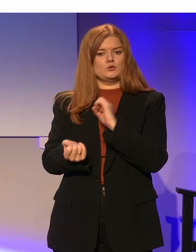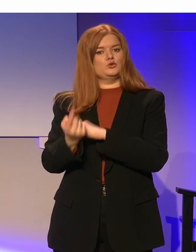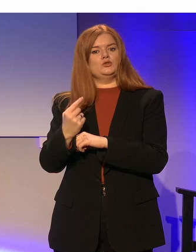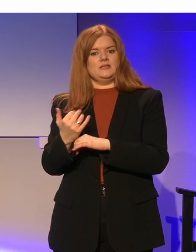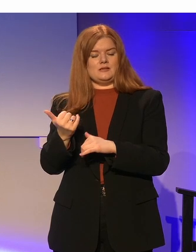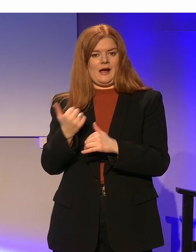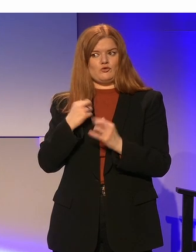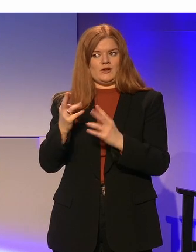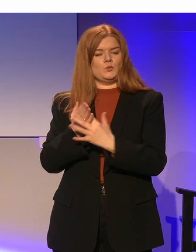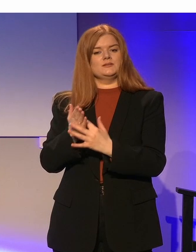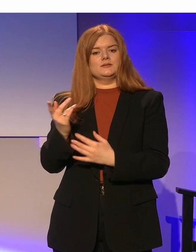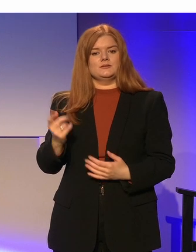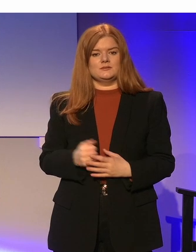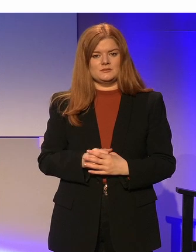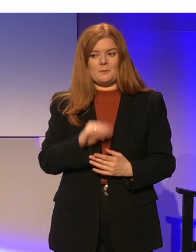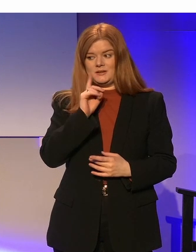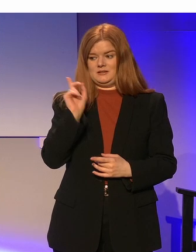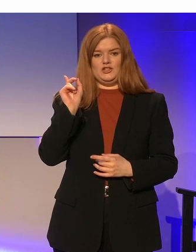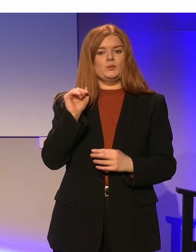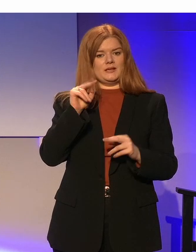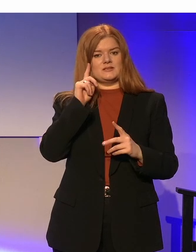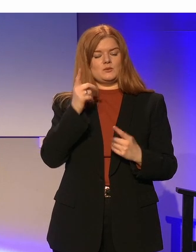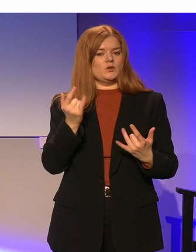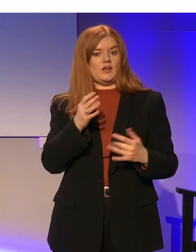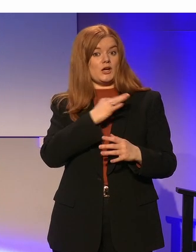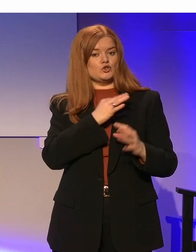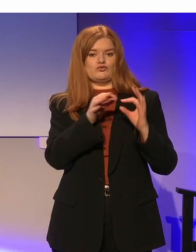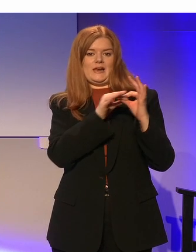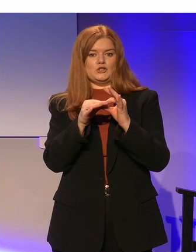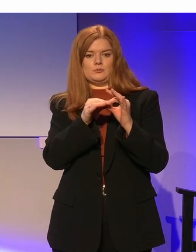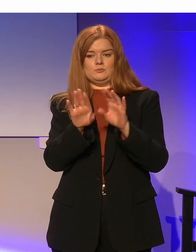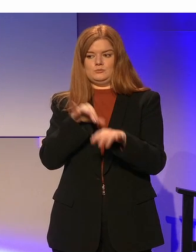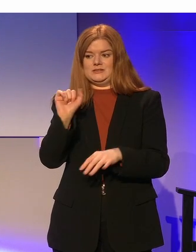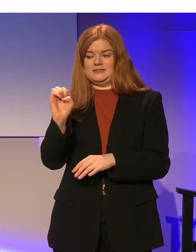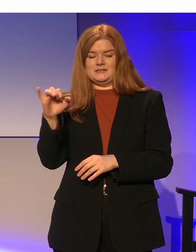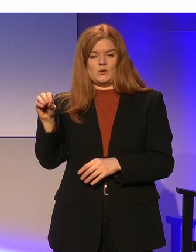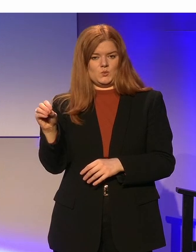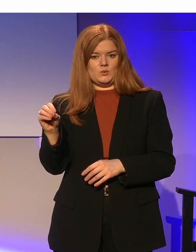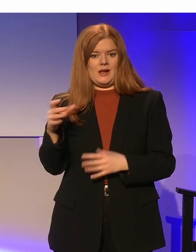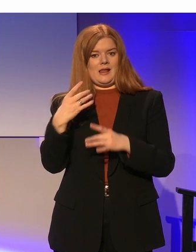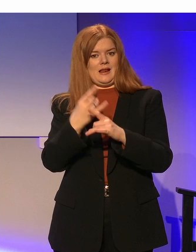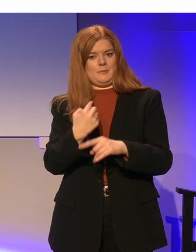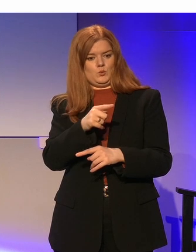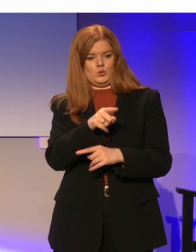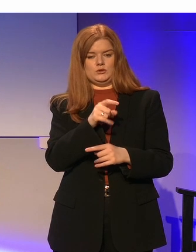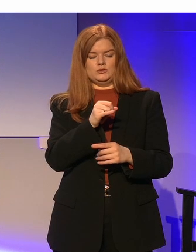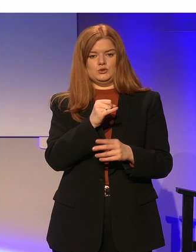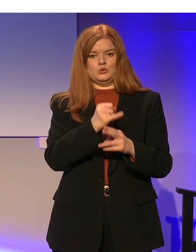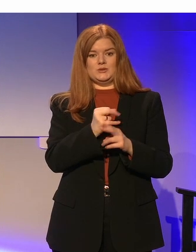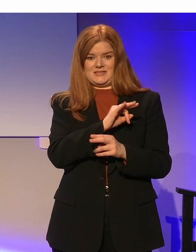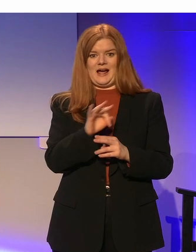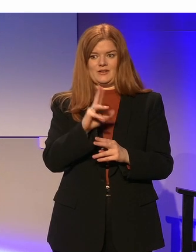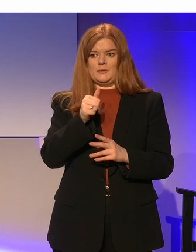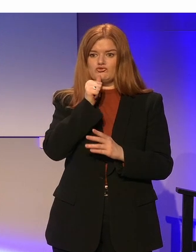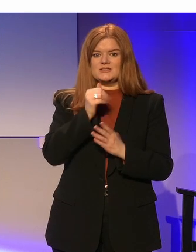anything that I'm entitled to. So here we see that a good relationship with the CNO helps a member of school staff